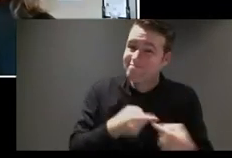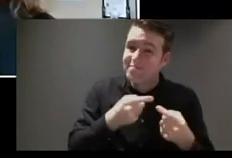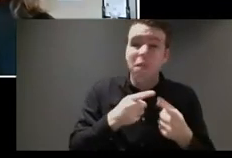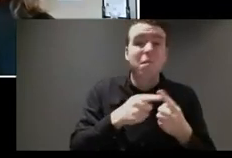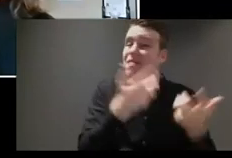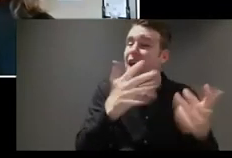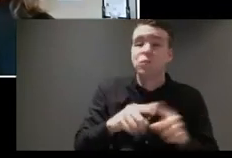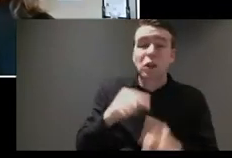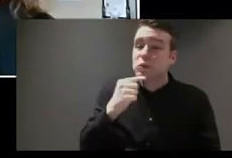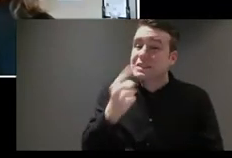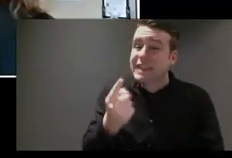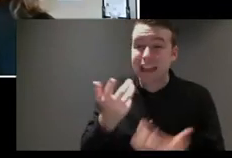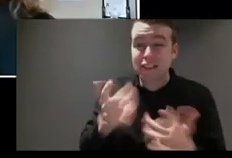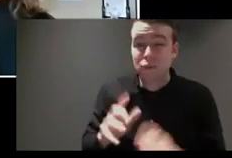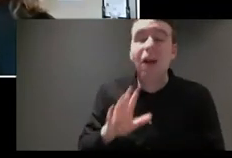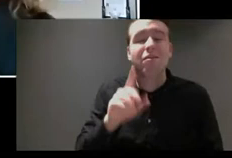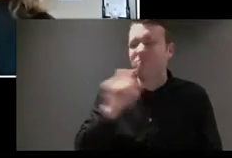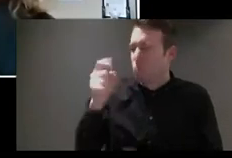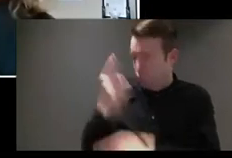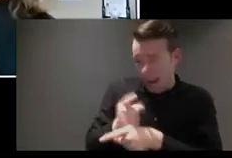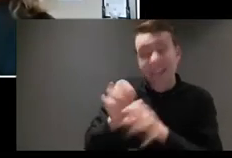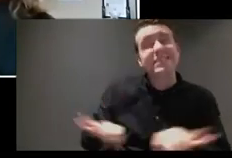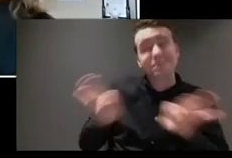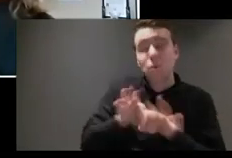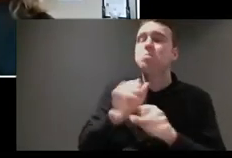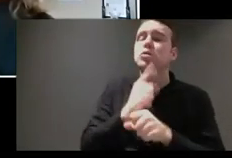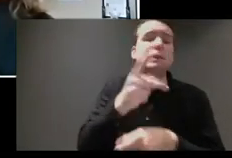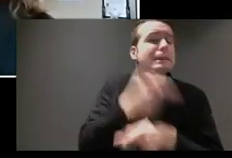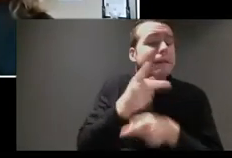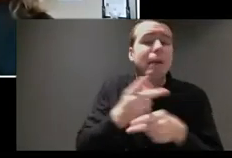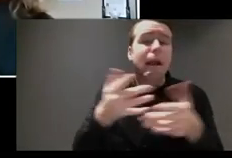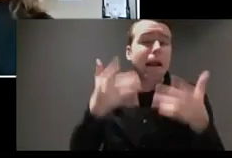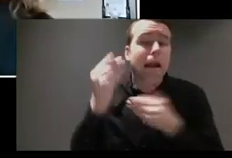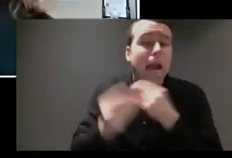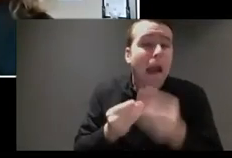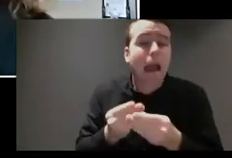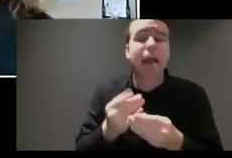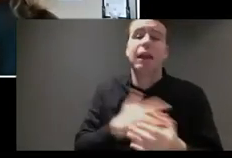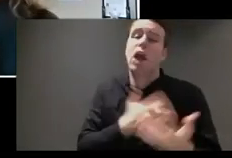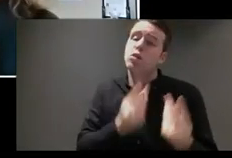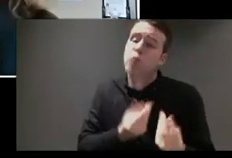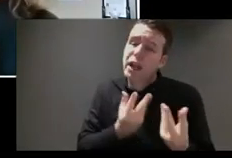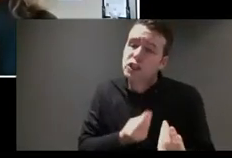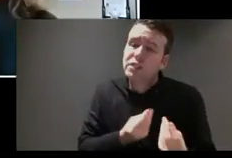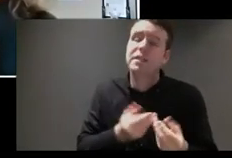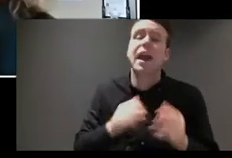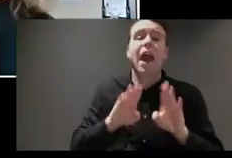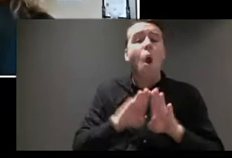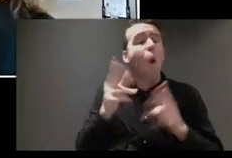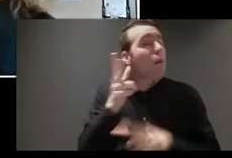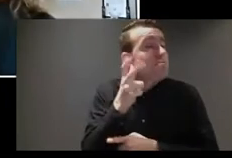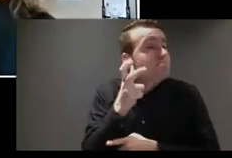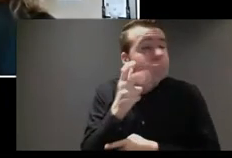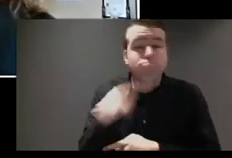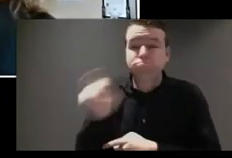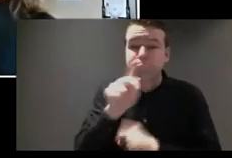anything. Yeah, so it's important to be kind, gracious, inviting, and open to just listening.